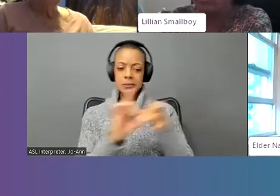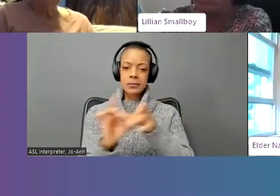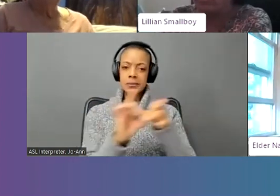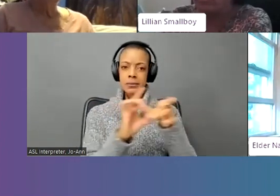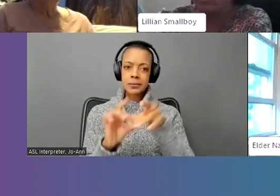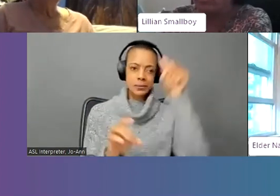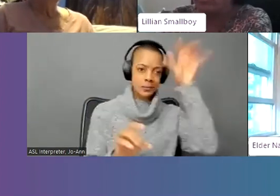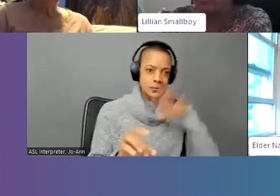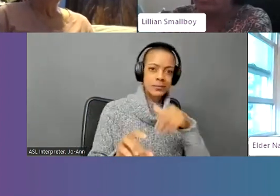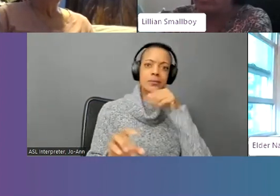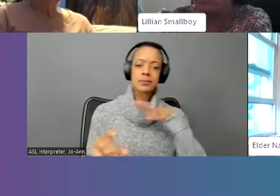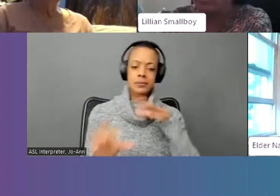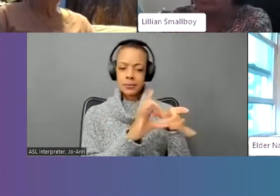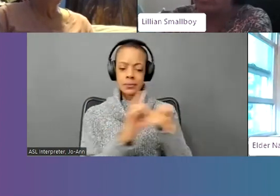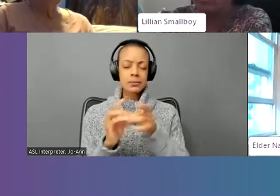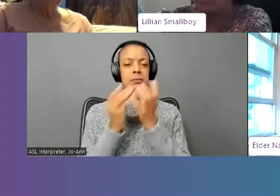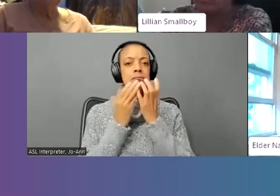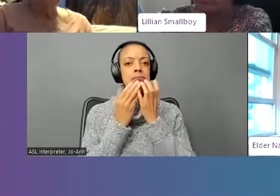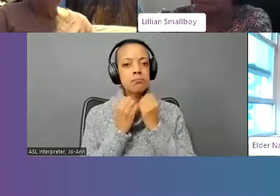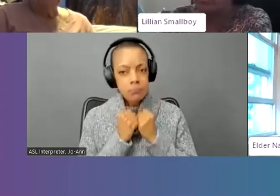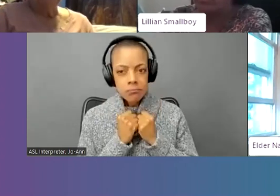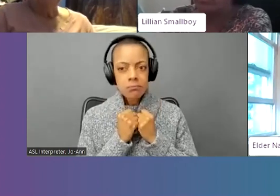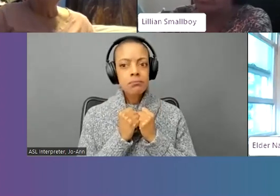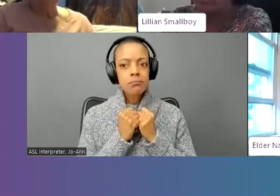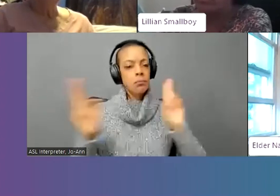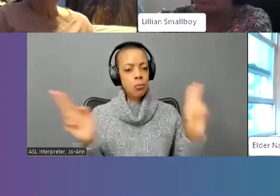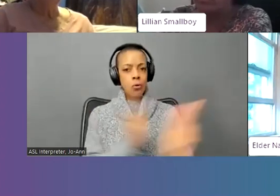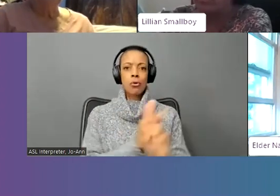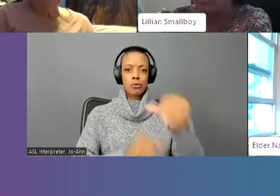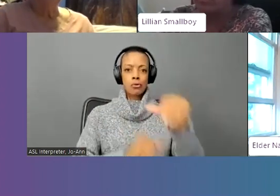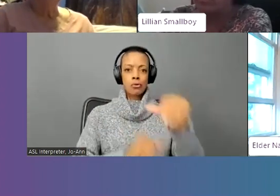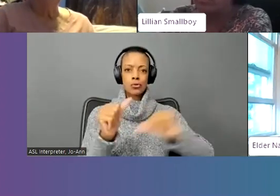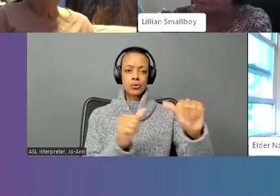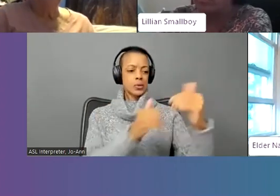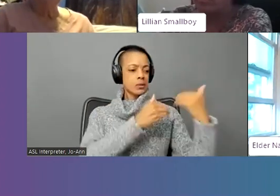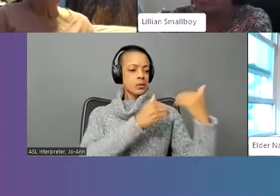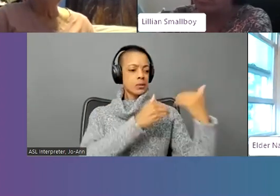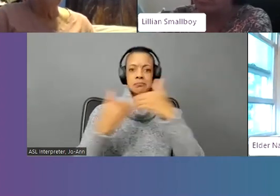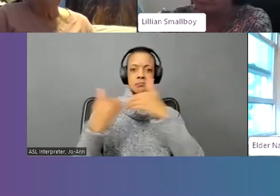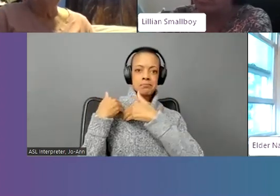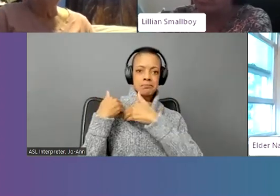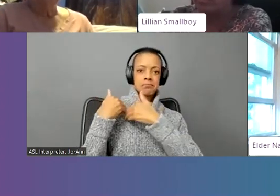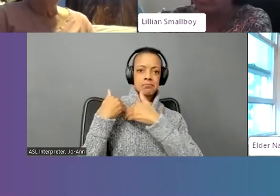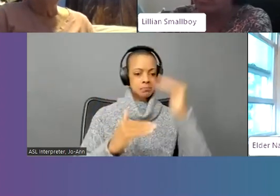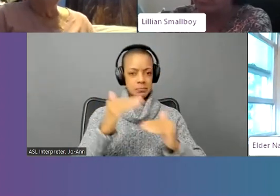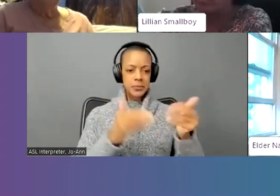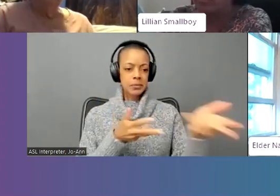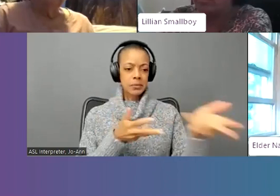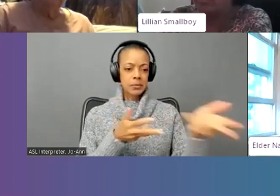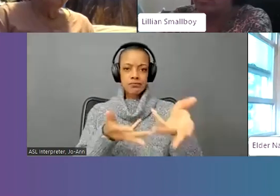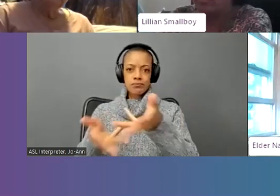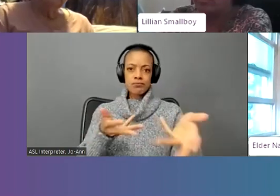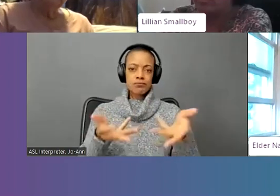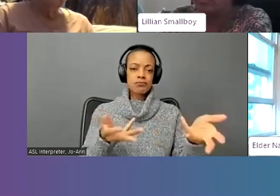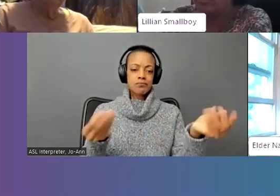sacred and they honor each other in their responsibility, that they're, when they're in that balance together, that they have